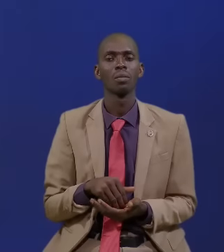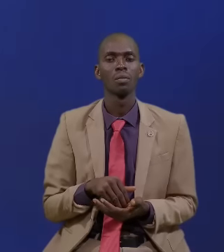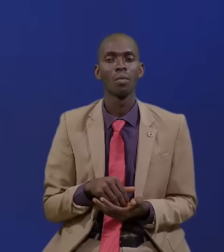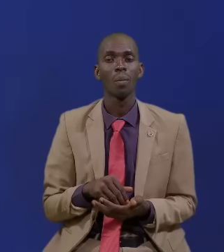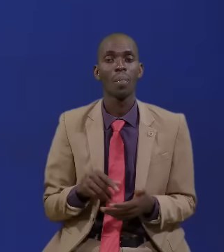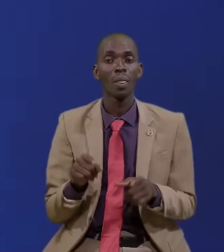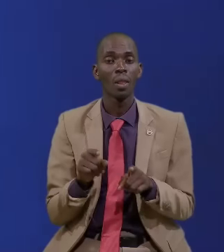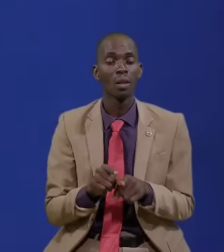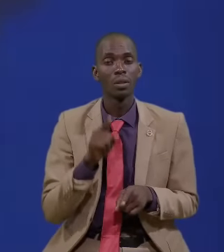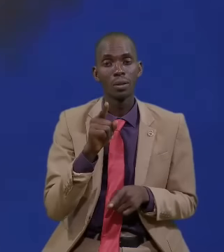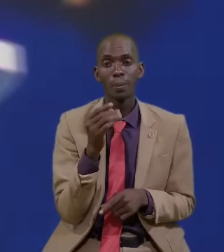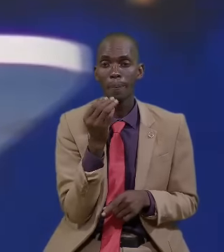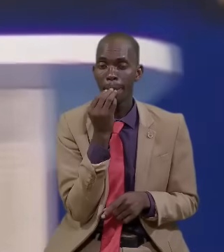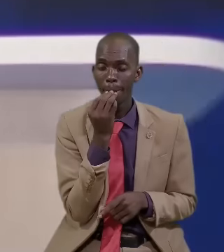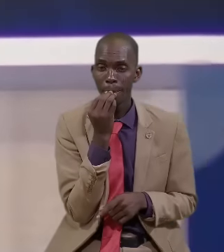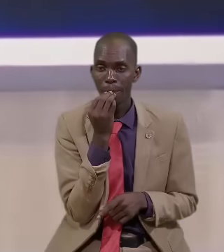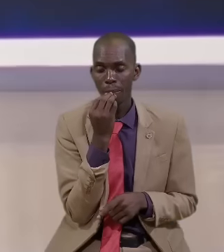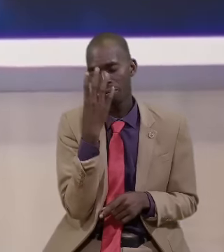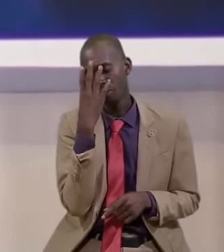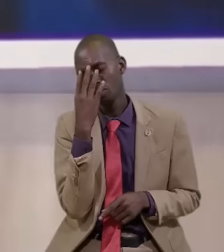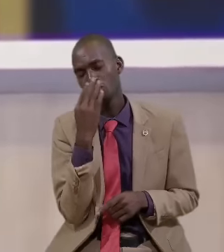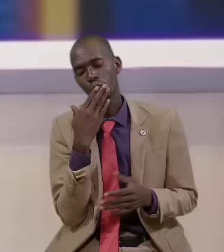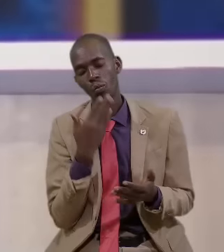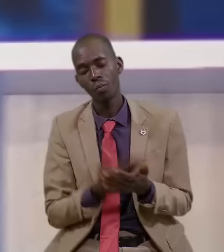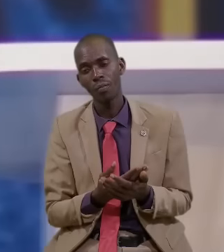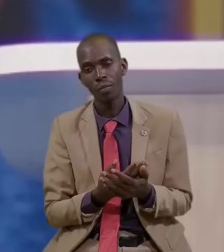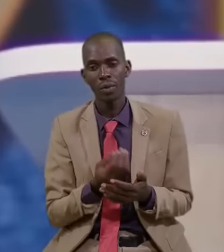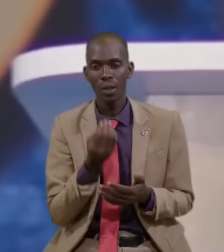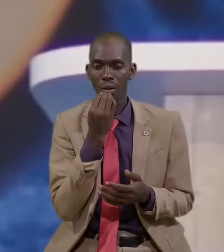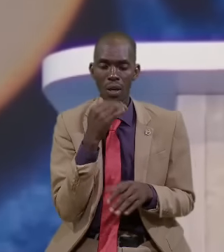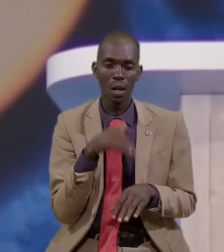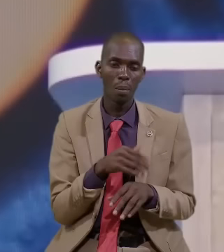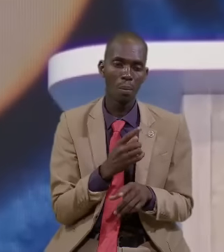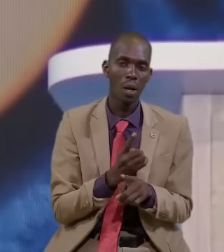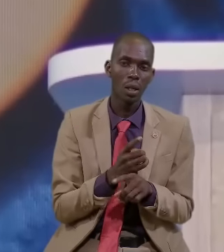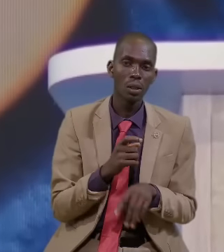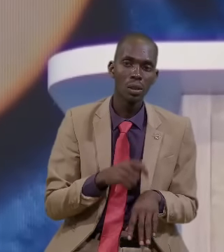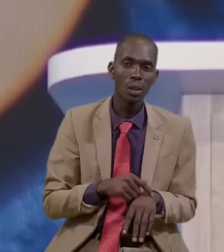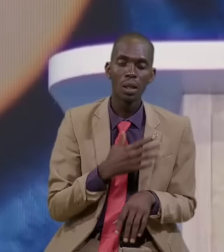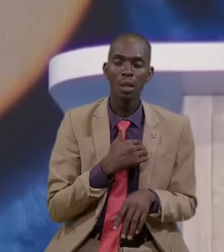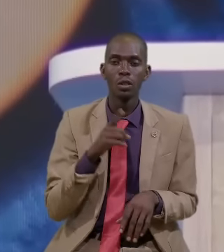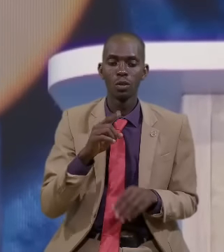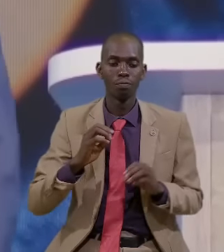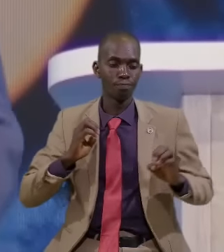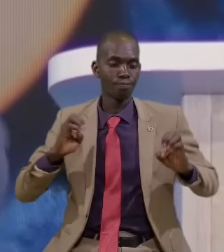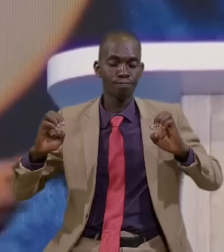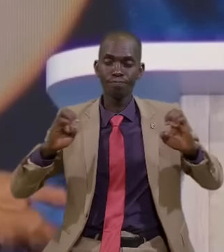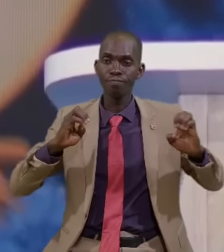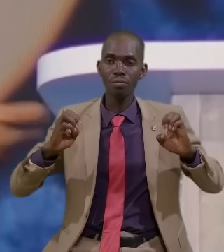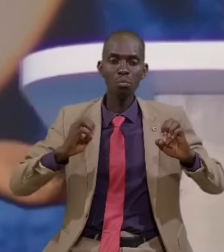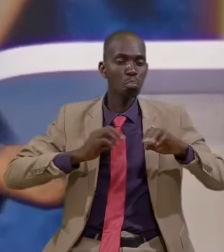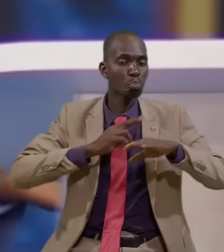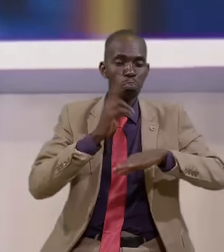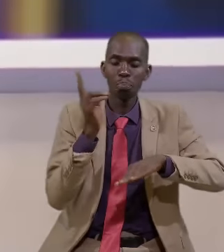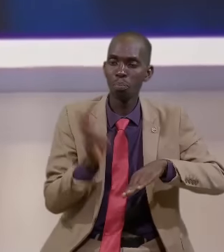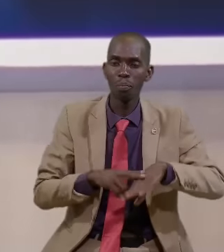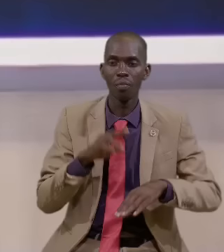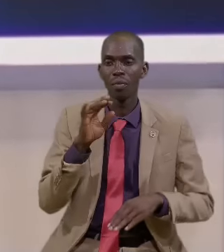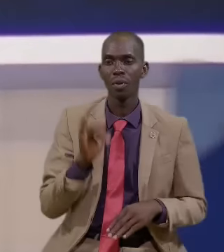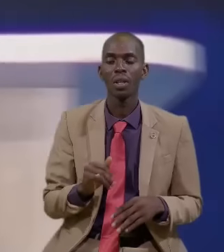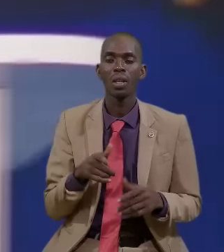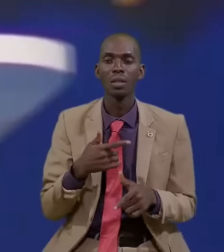eat, you sleep well, eat at the right time, and you exercise normally, then you're fit